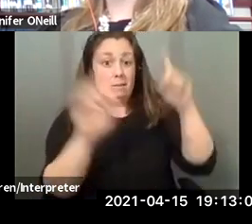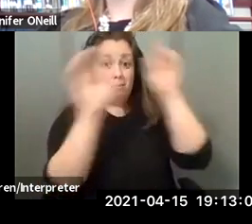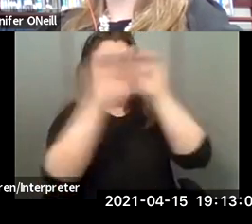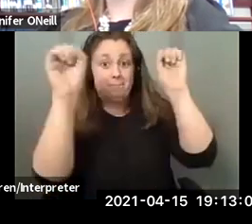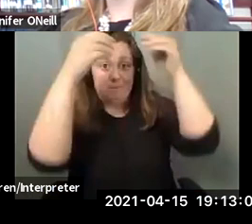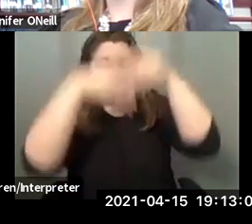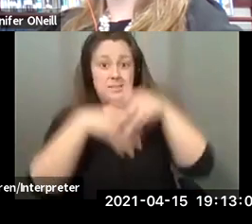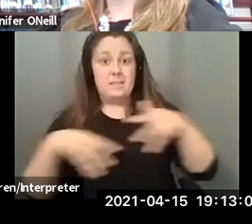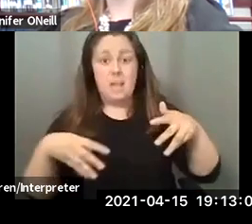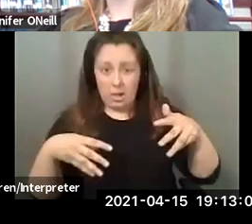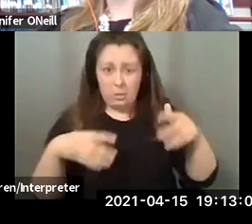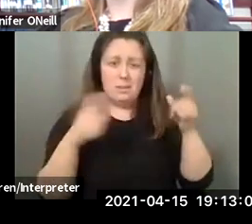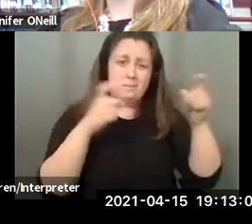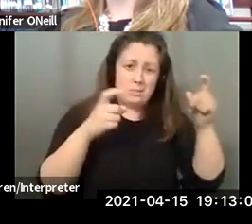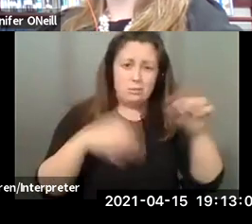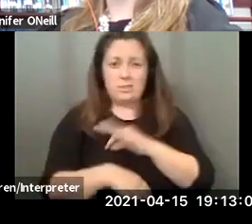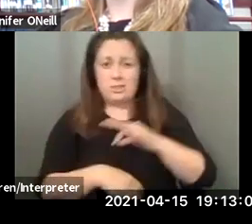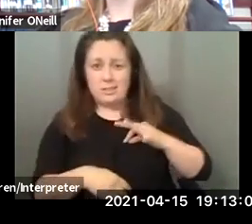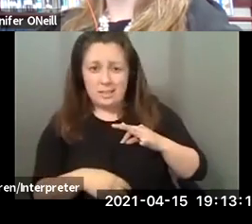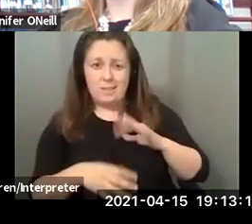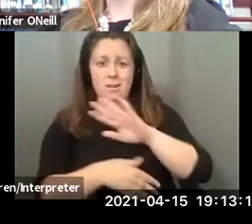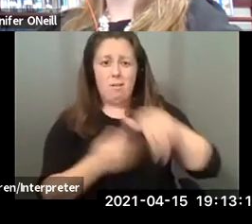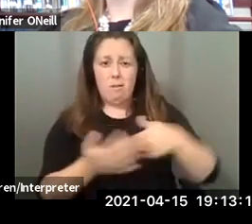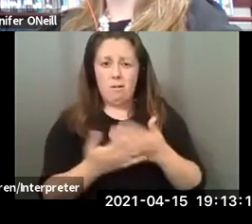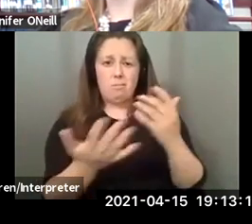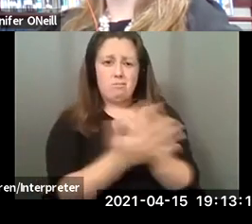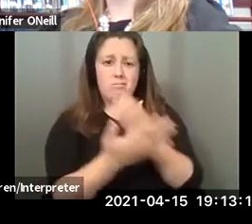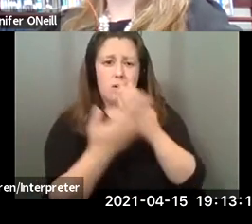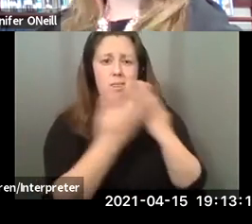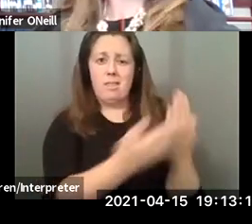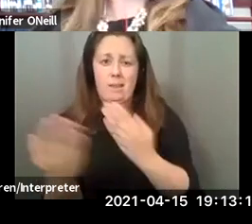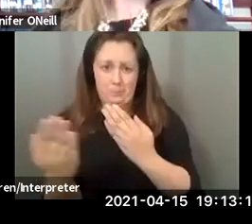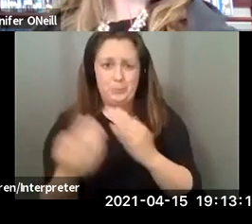So thank you to everybody that kind of make this happen. It's nice to see.